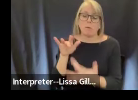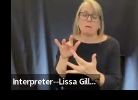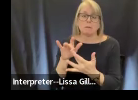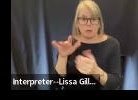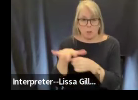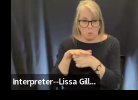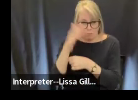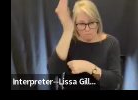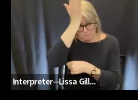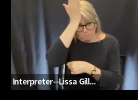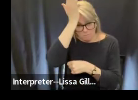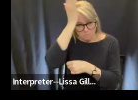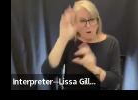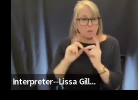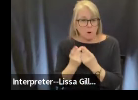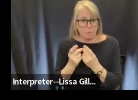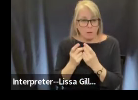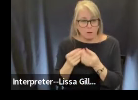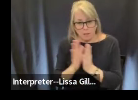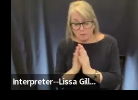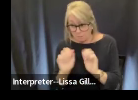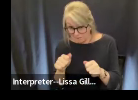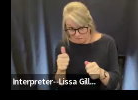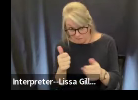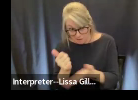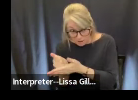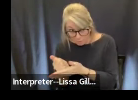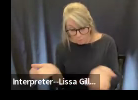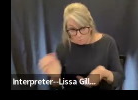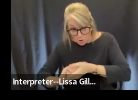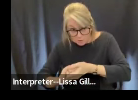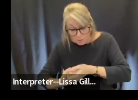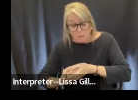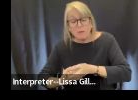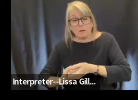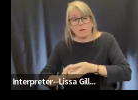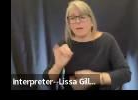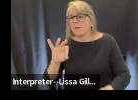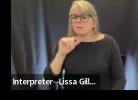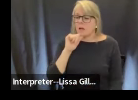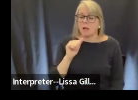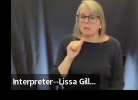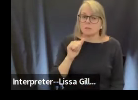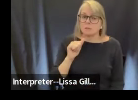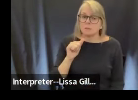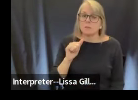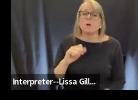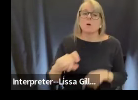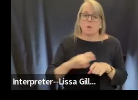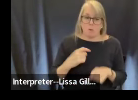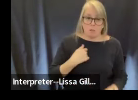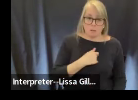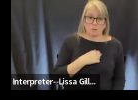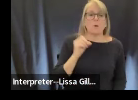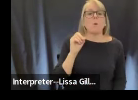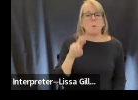they can help with this, if they partner with us. If so, they'll take care of it. If not, you can either give us a call or